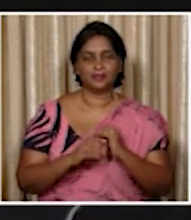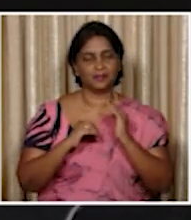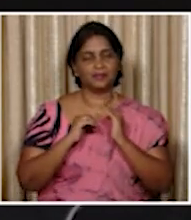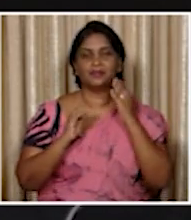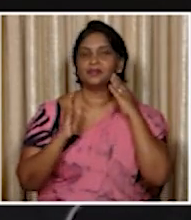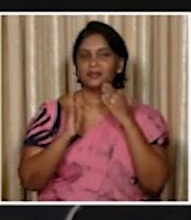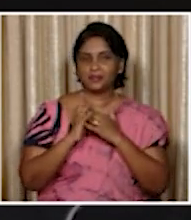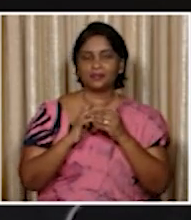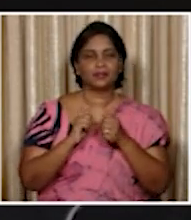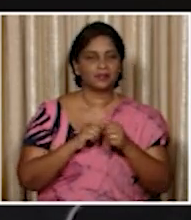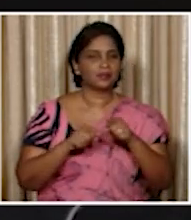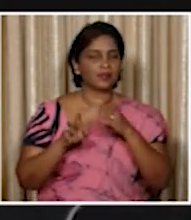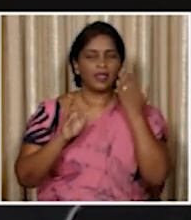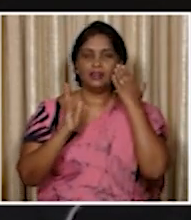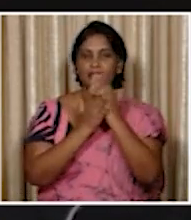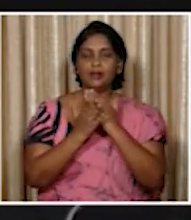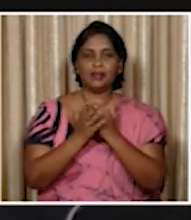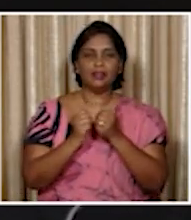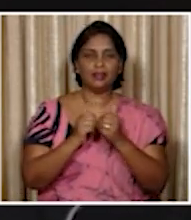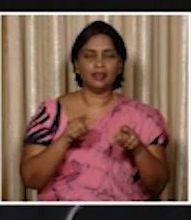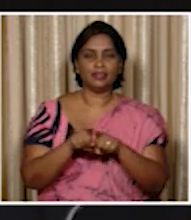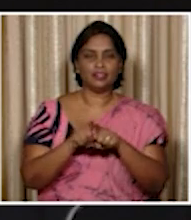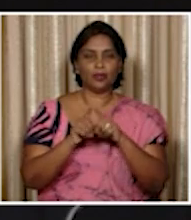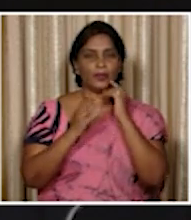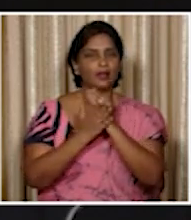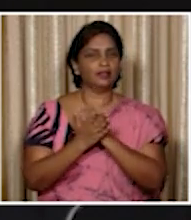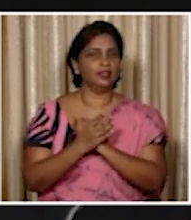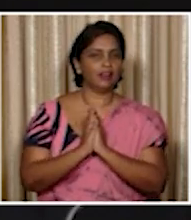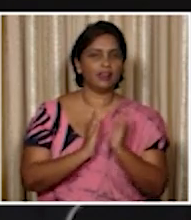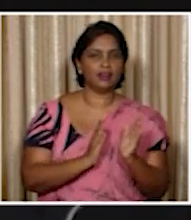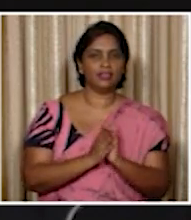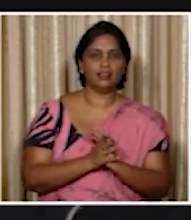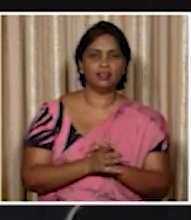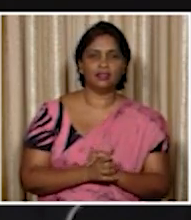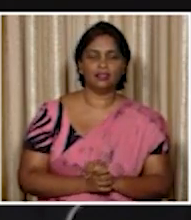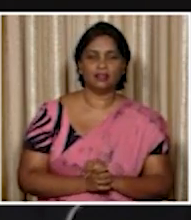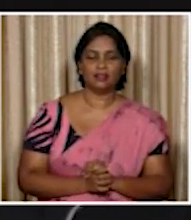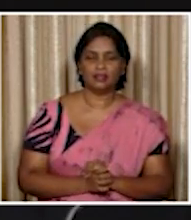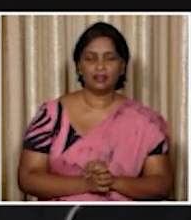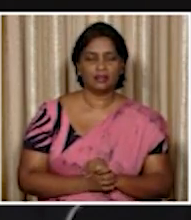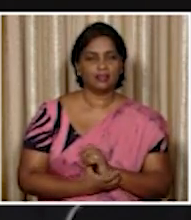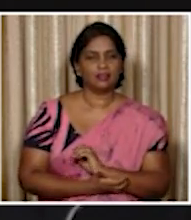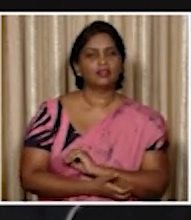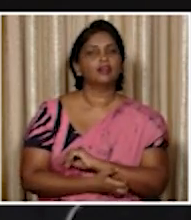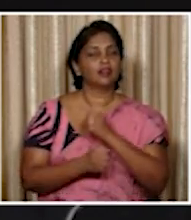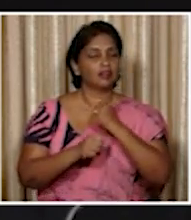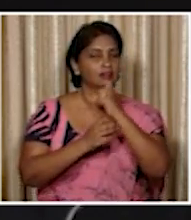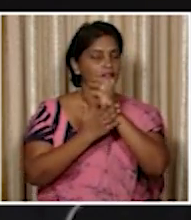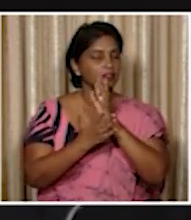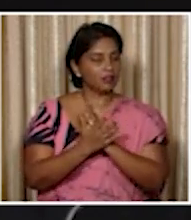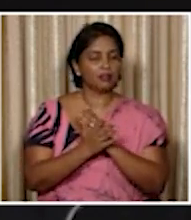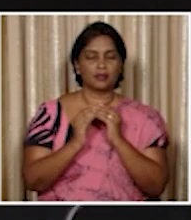right? So he failed at the first instance, and subsequently he had to face 45 petitions. And